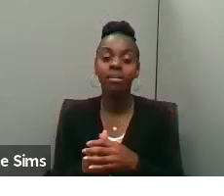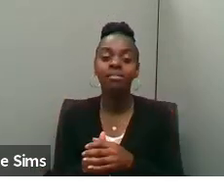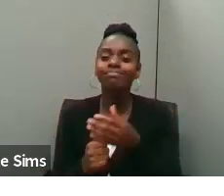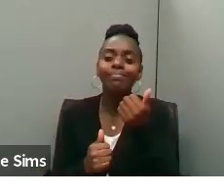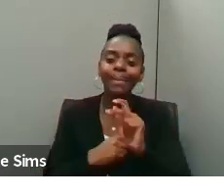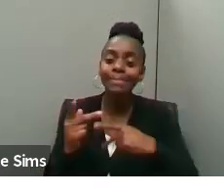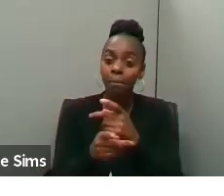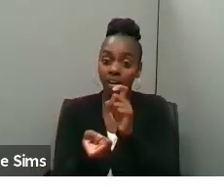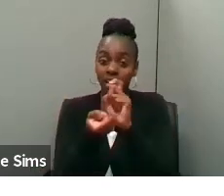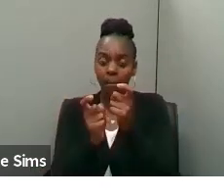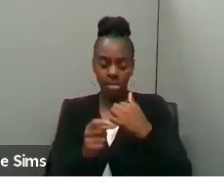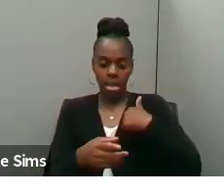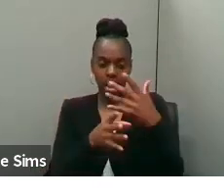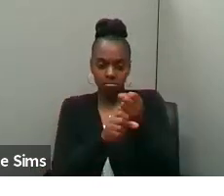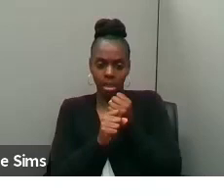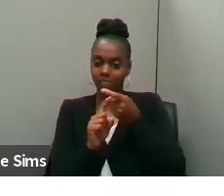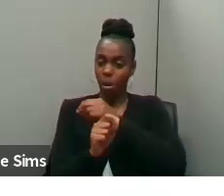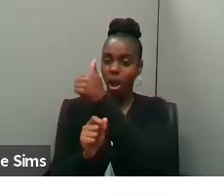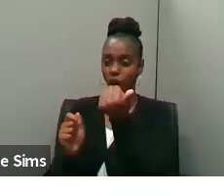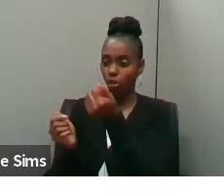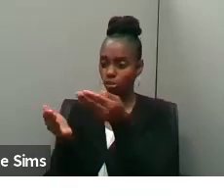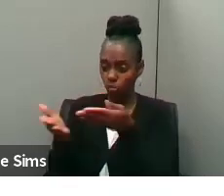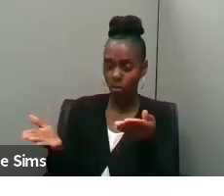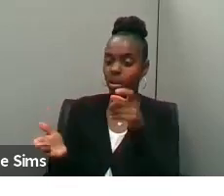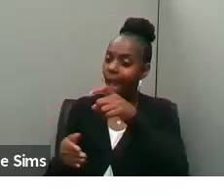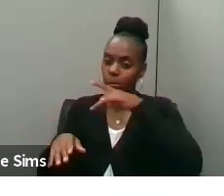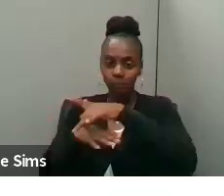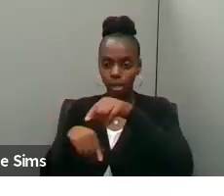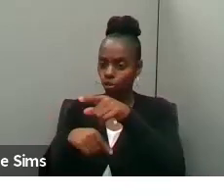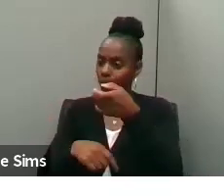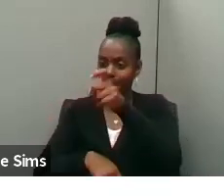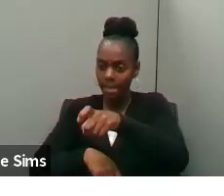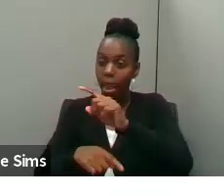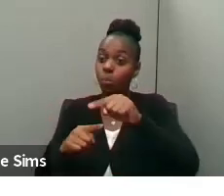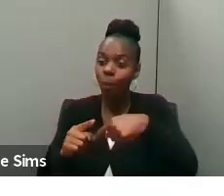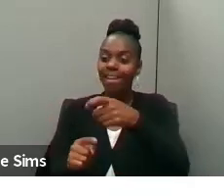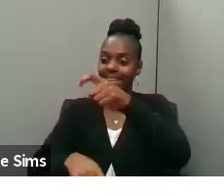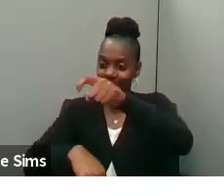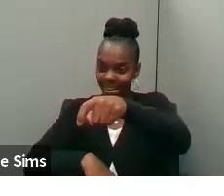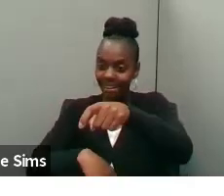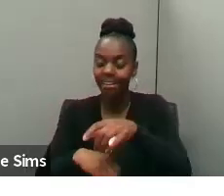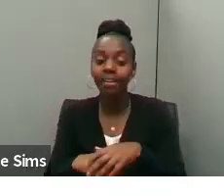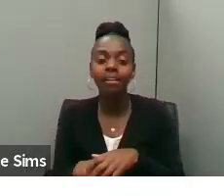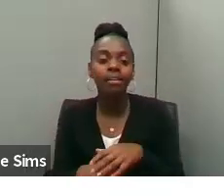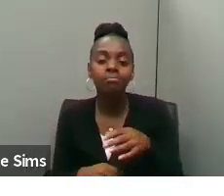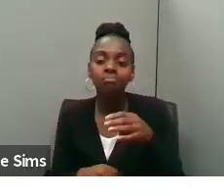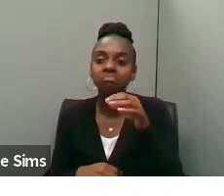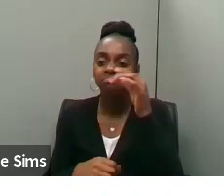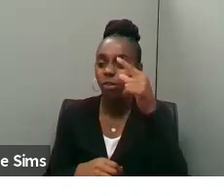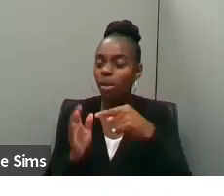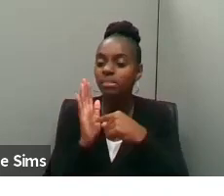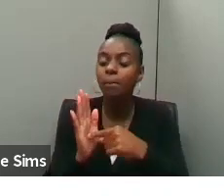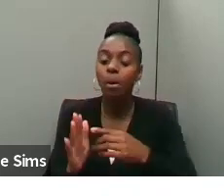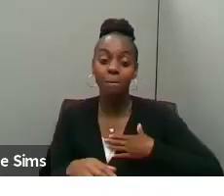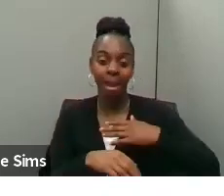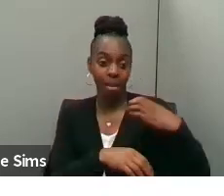any accommodations I receive from other sources have to be available at the time needed. So for instance, if my employer says,